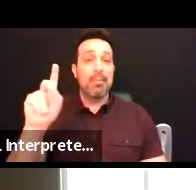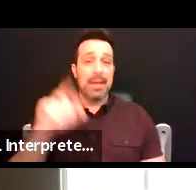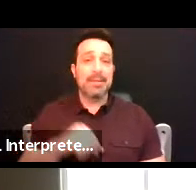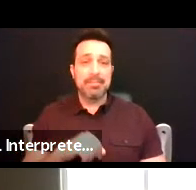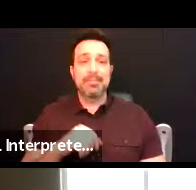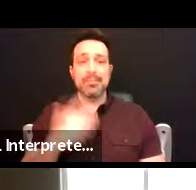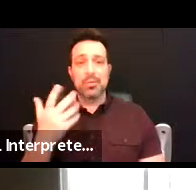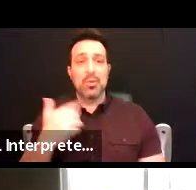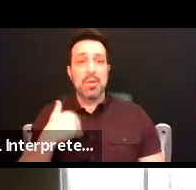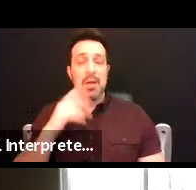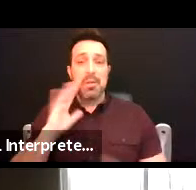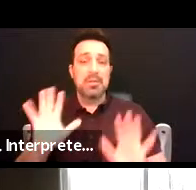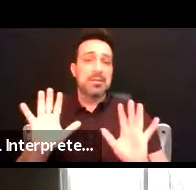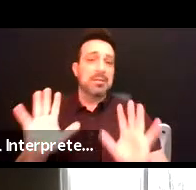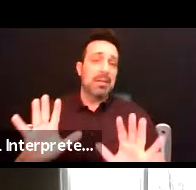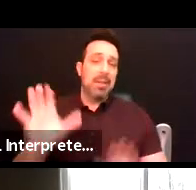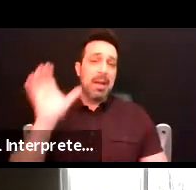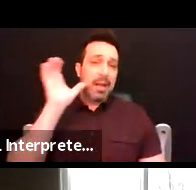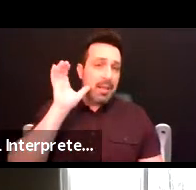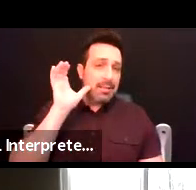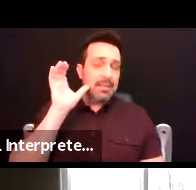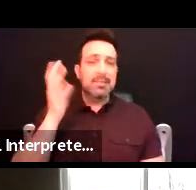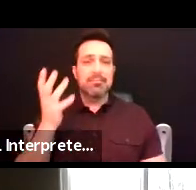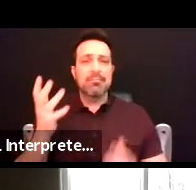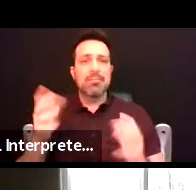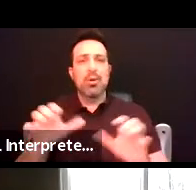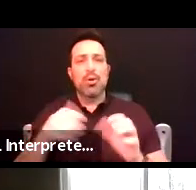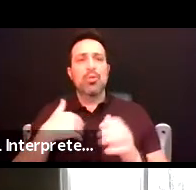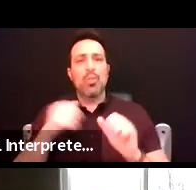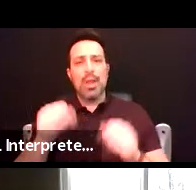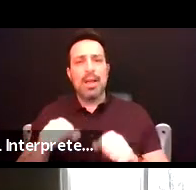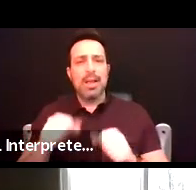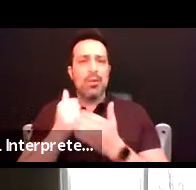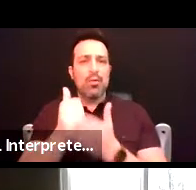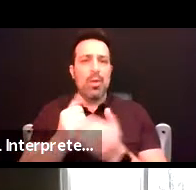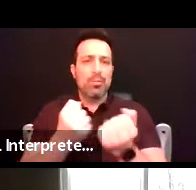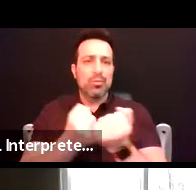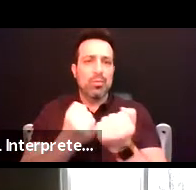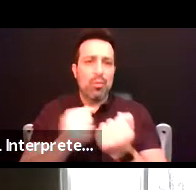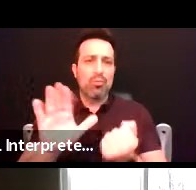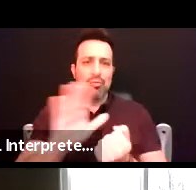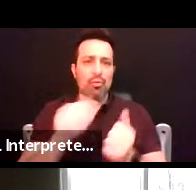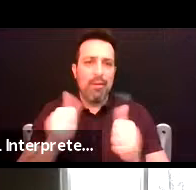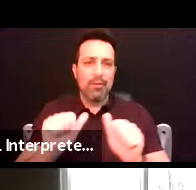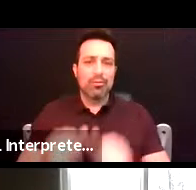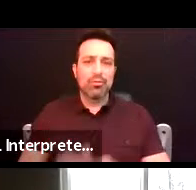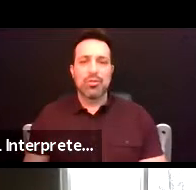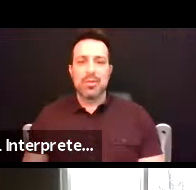I'll stand back and just listen and do what I can to help support your efforts.